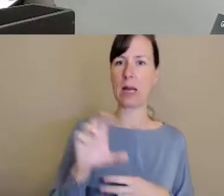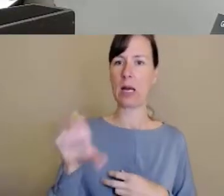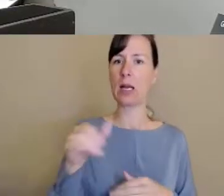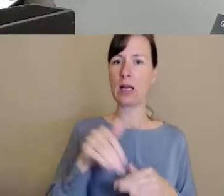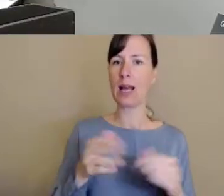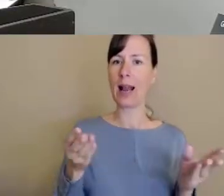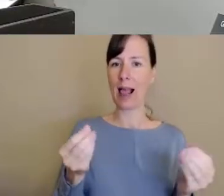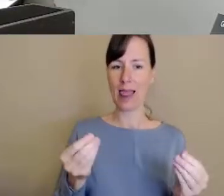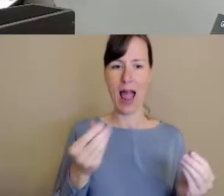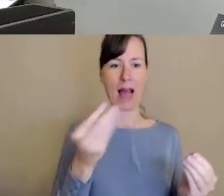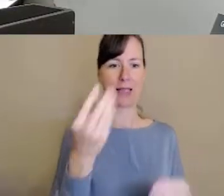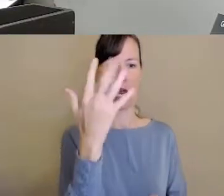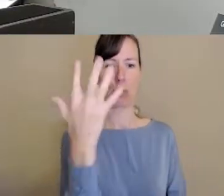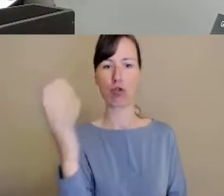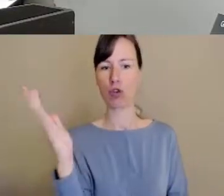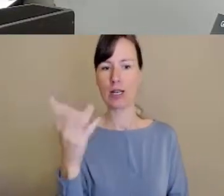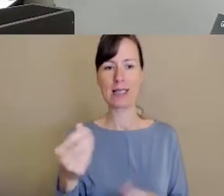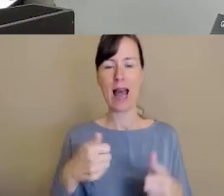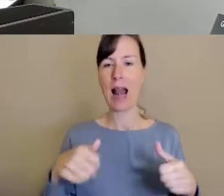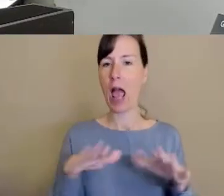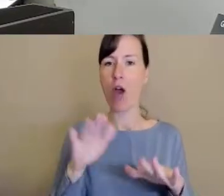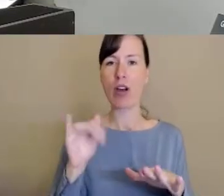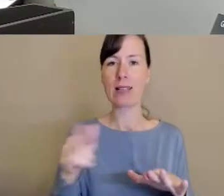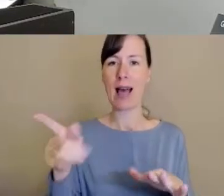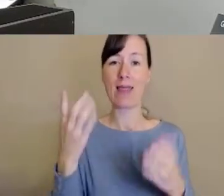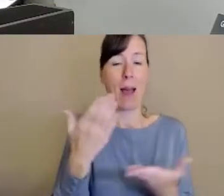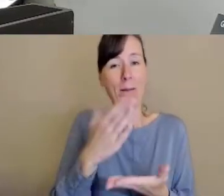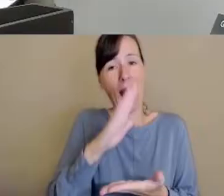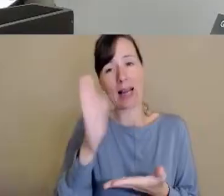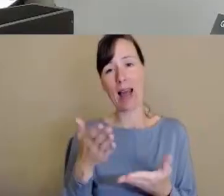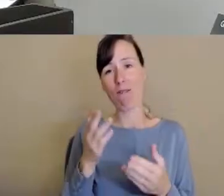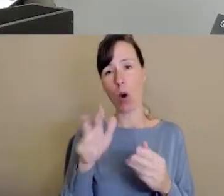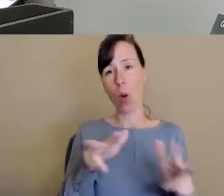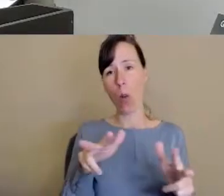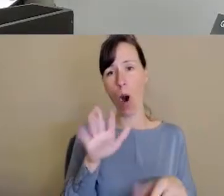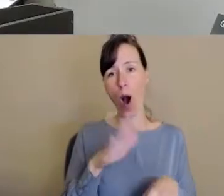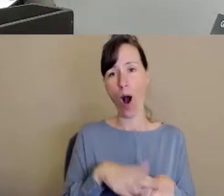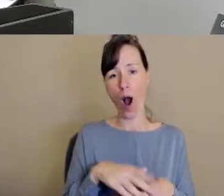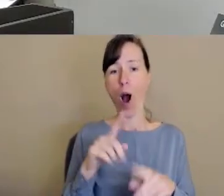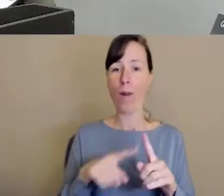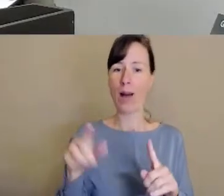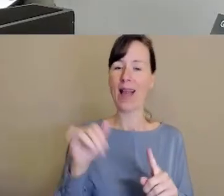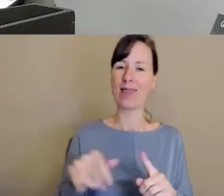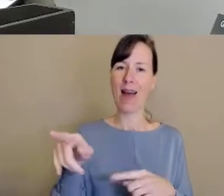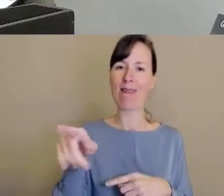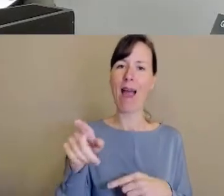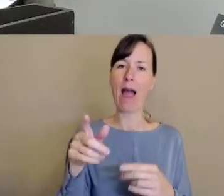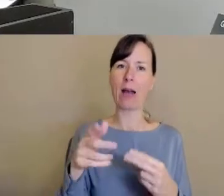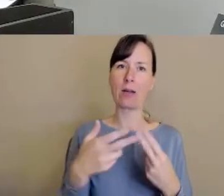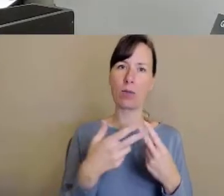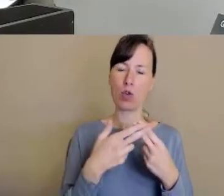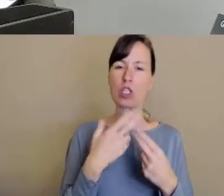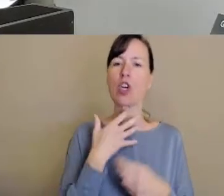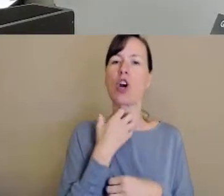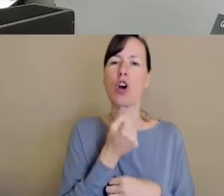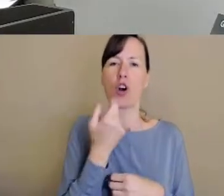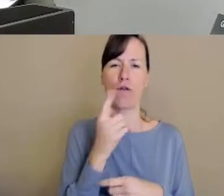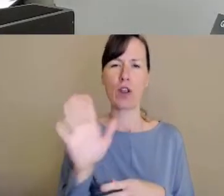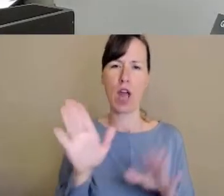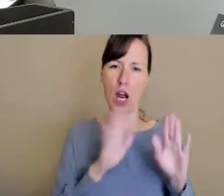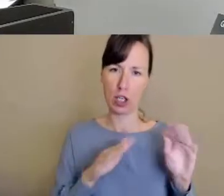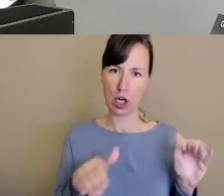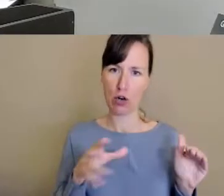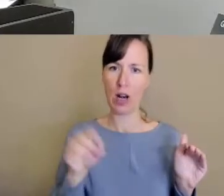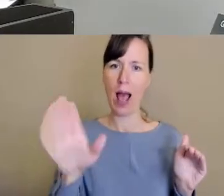they may never walk on, but that they preserve for their children and their children's children. That's how